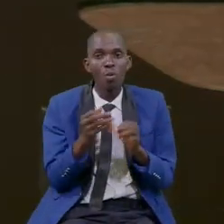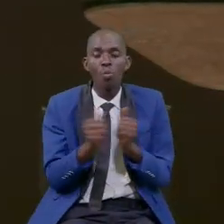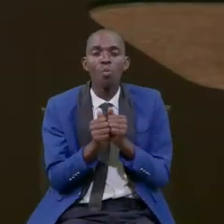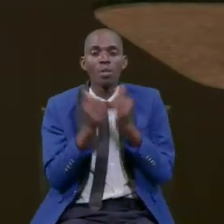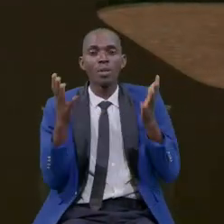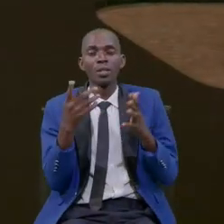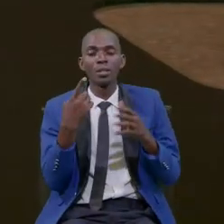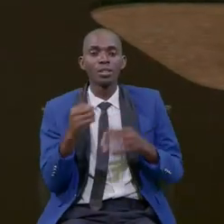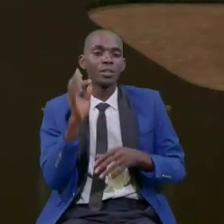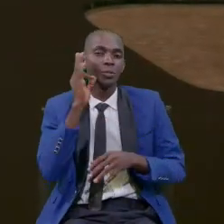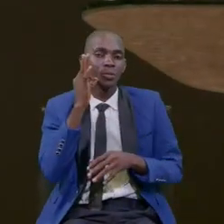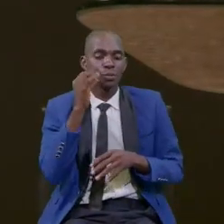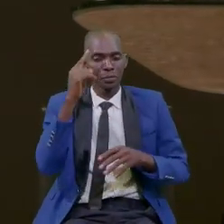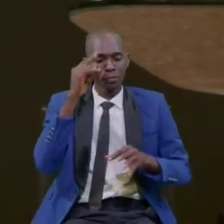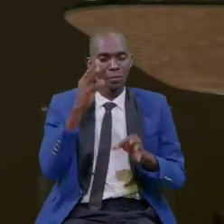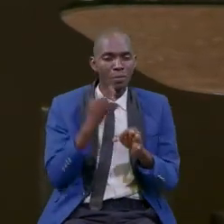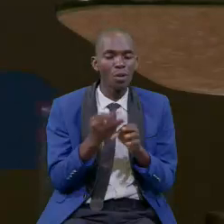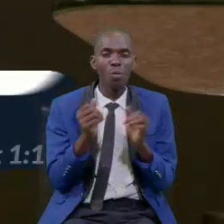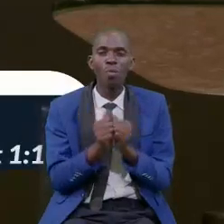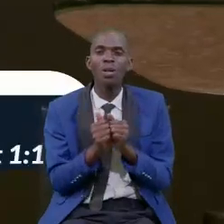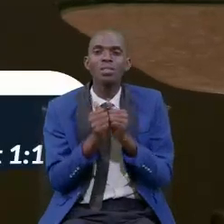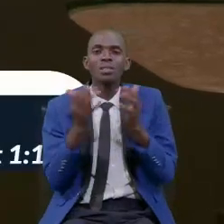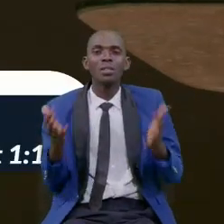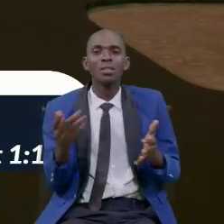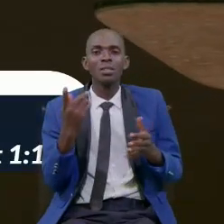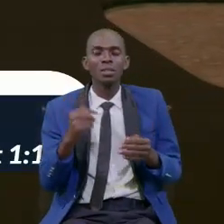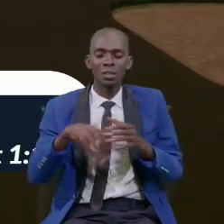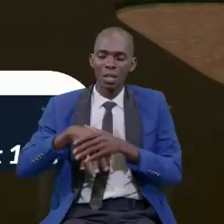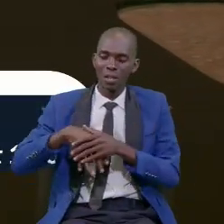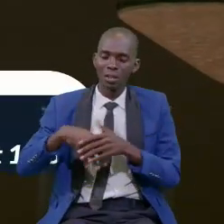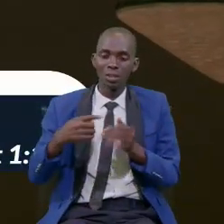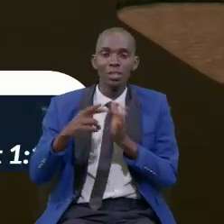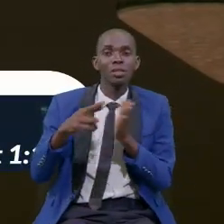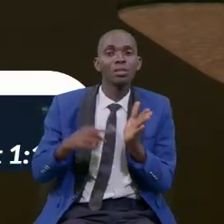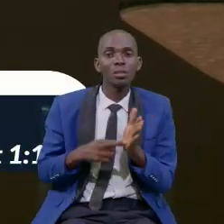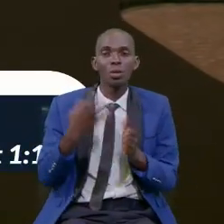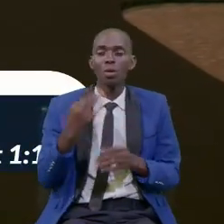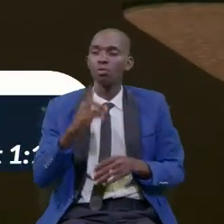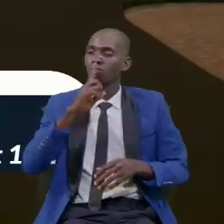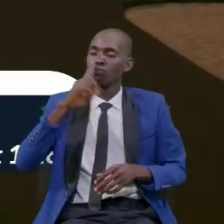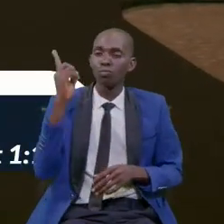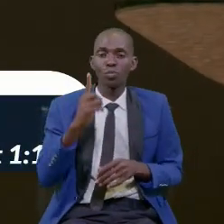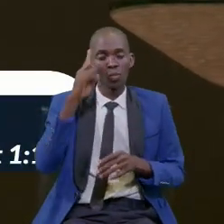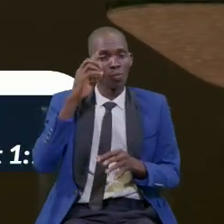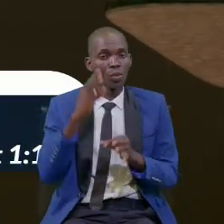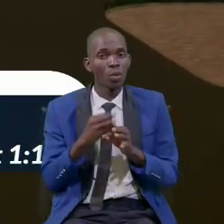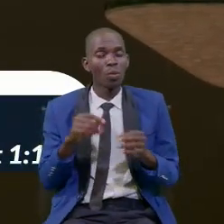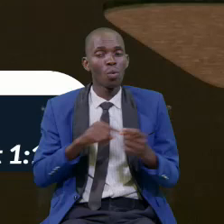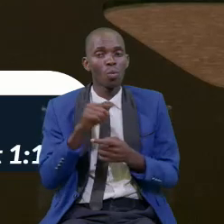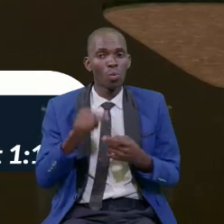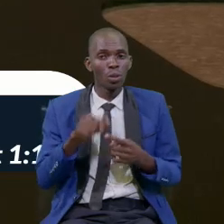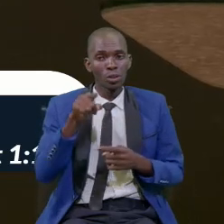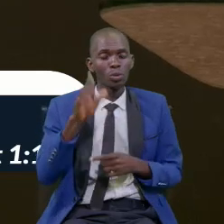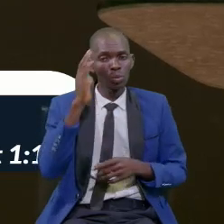fruit, faith without the outcome of true faith. Would you know, O